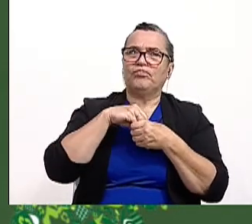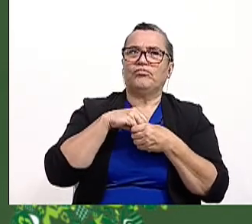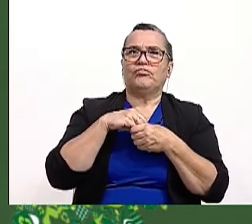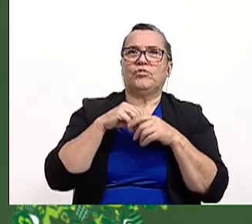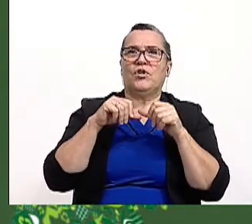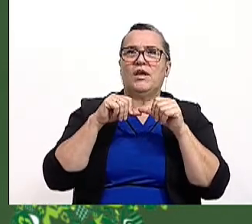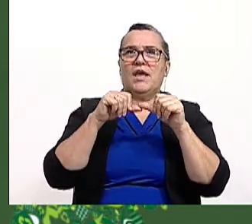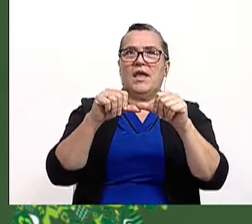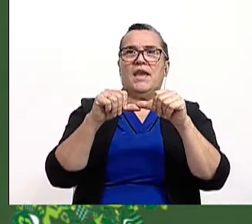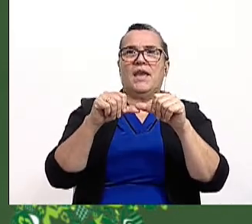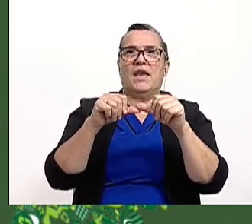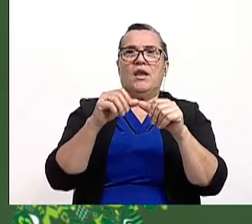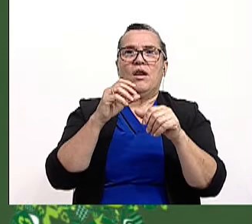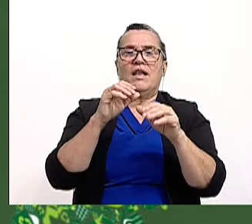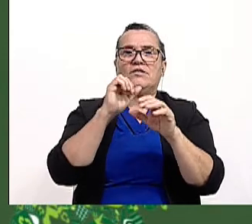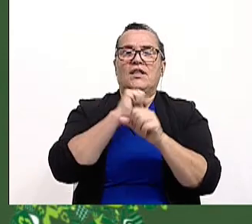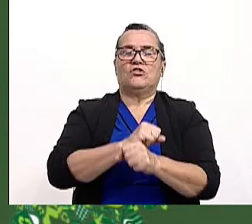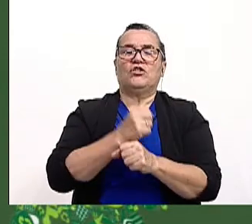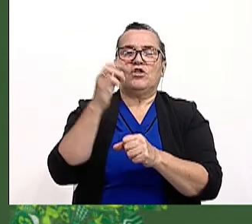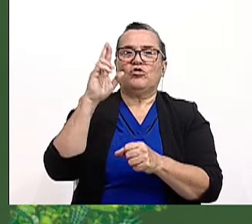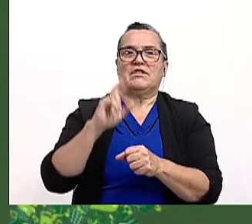Costa Rica.